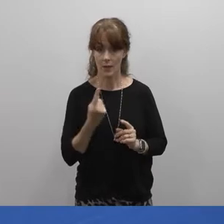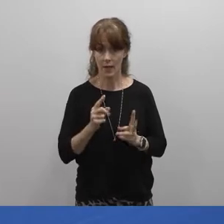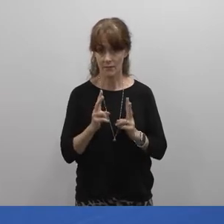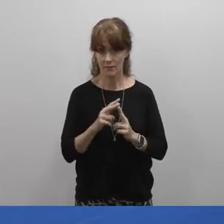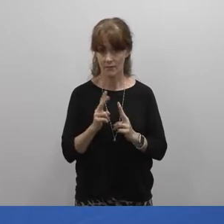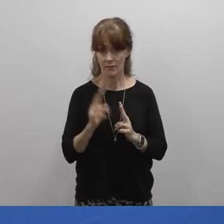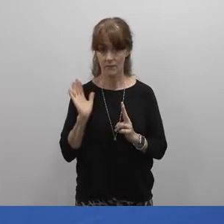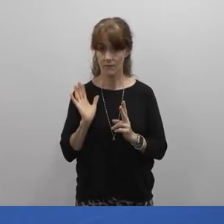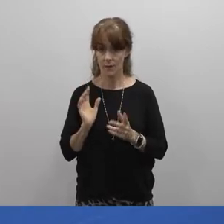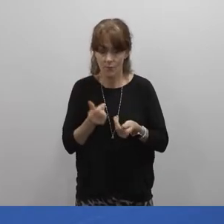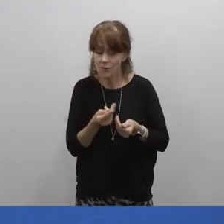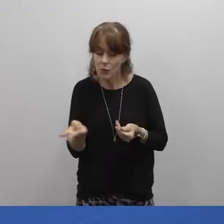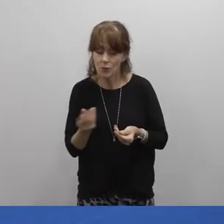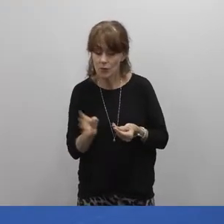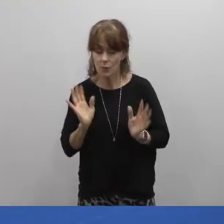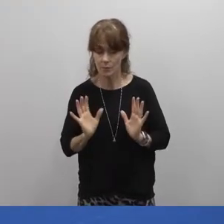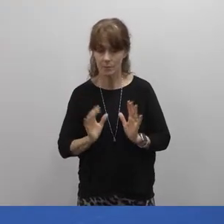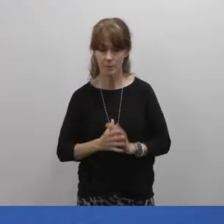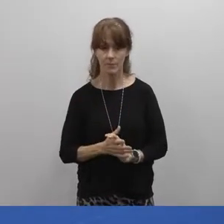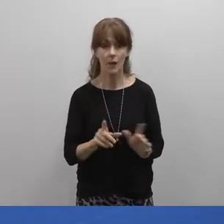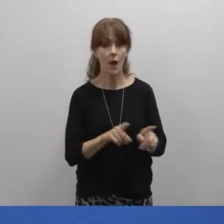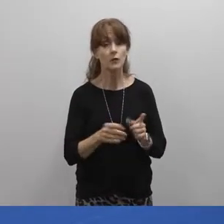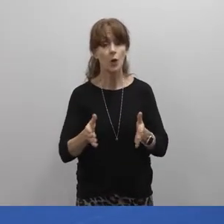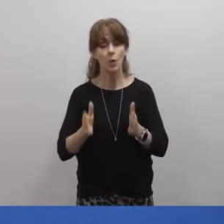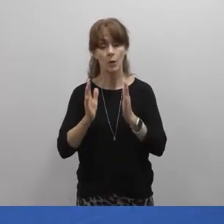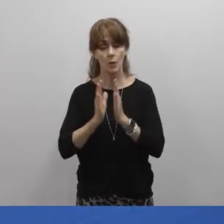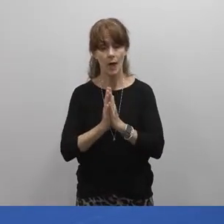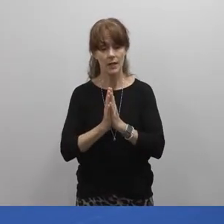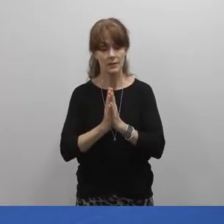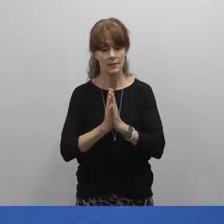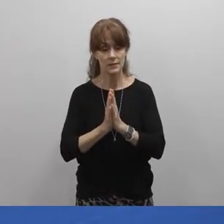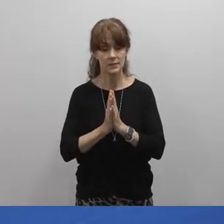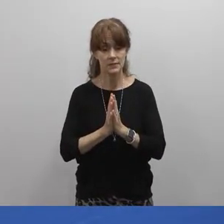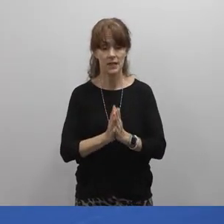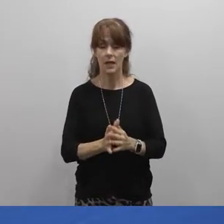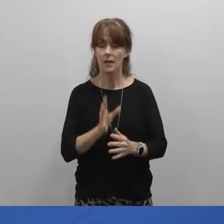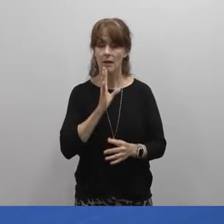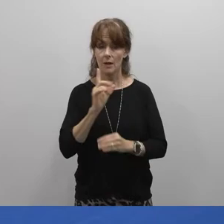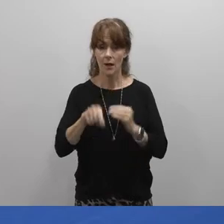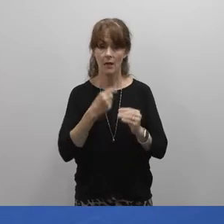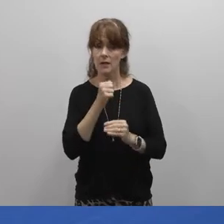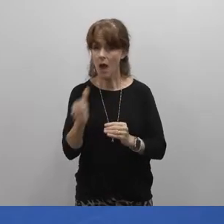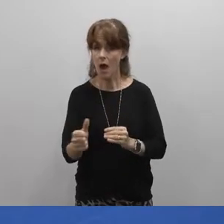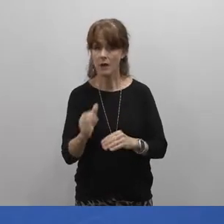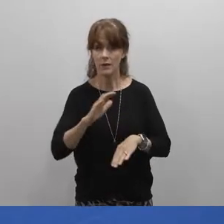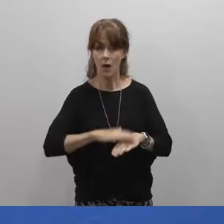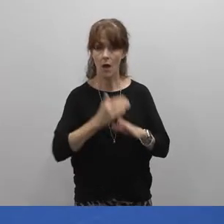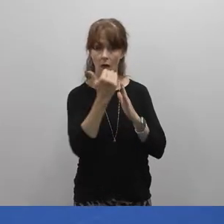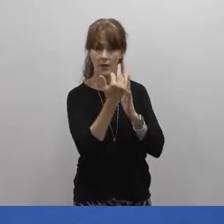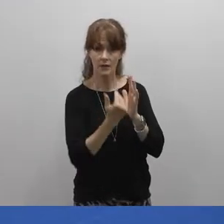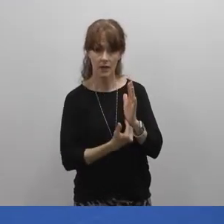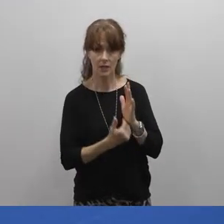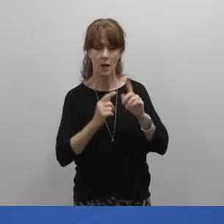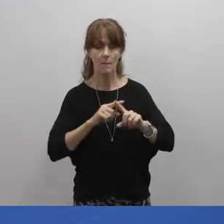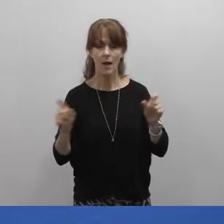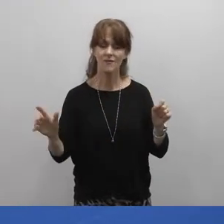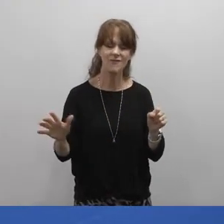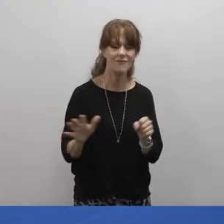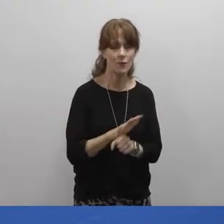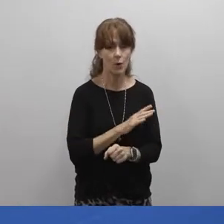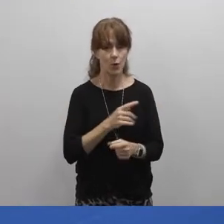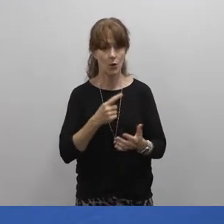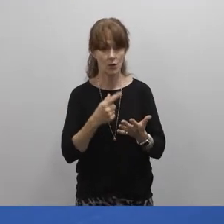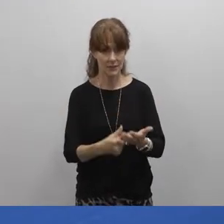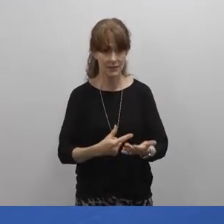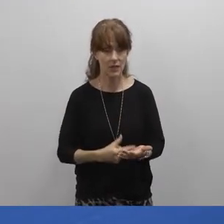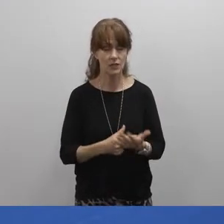Okay. You may also make a request to give testimony on an item not listed for discussion today. However, full discussion on any items not